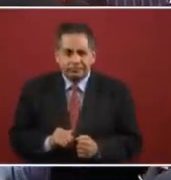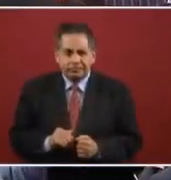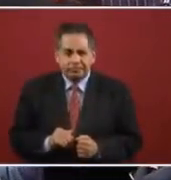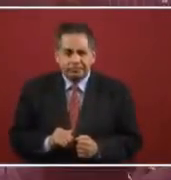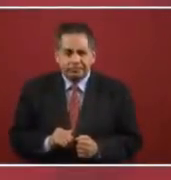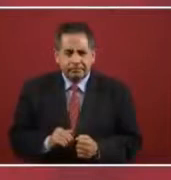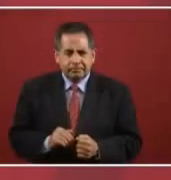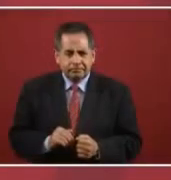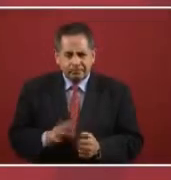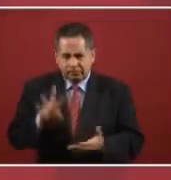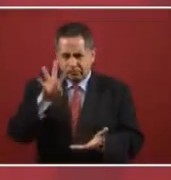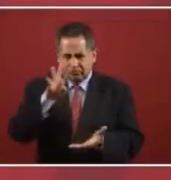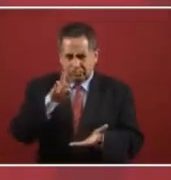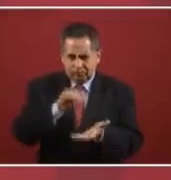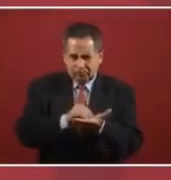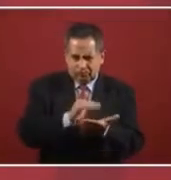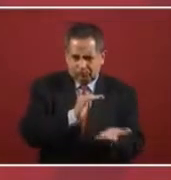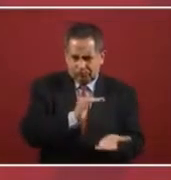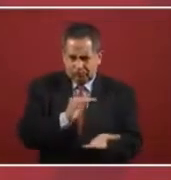4,000 barriles.